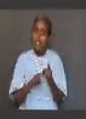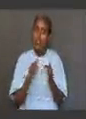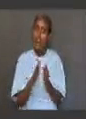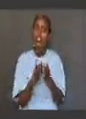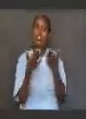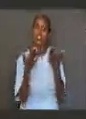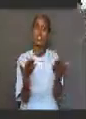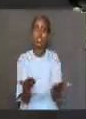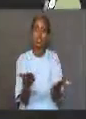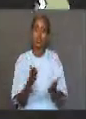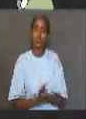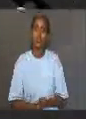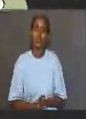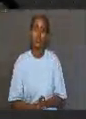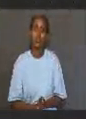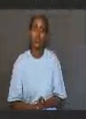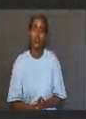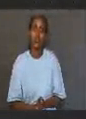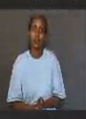textbook.